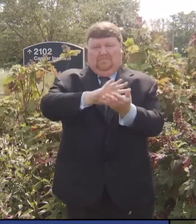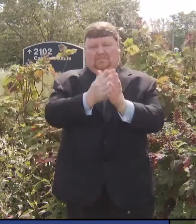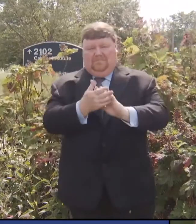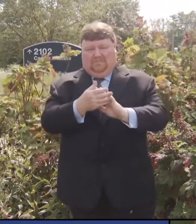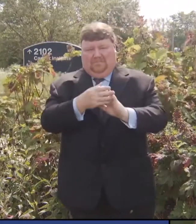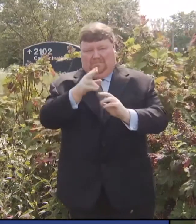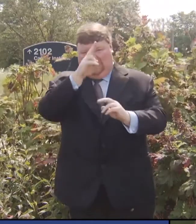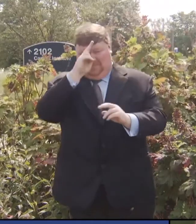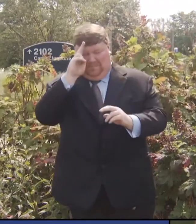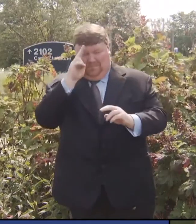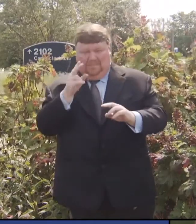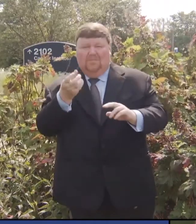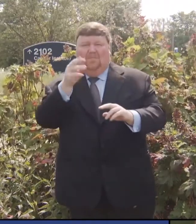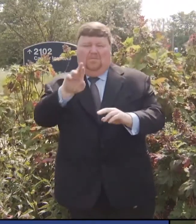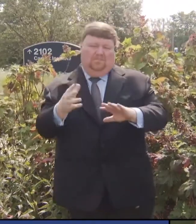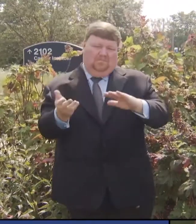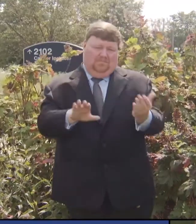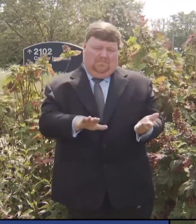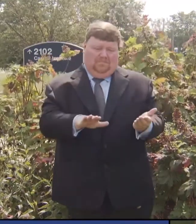hospitalizations and death.